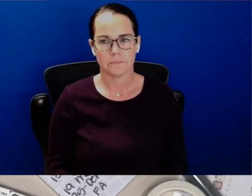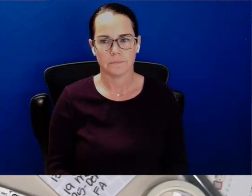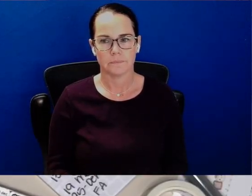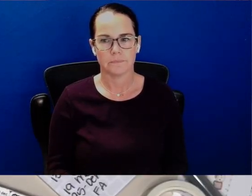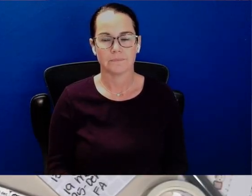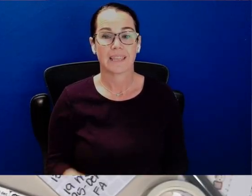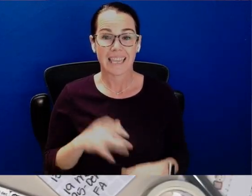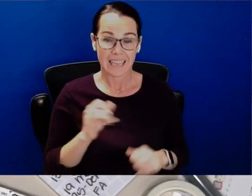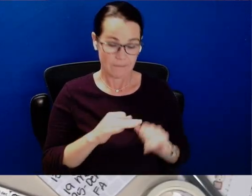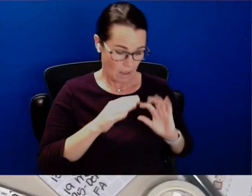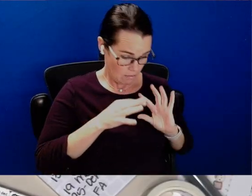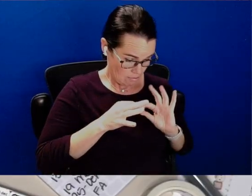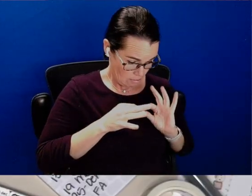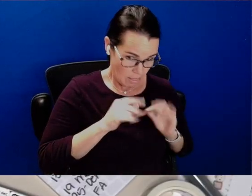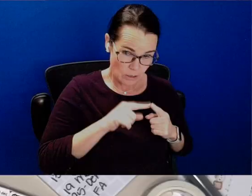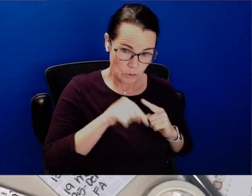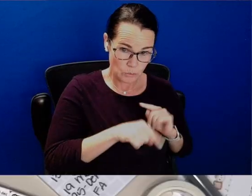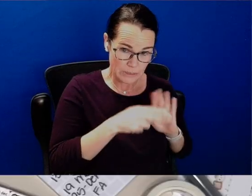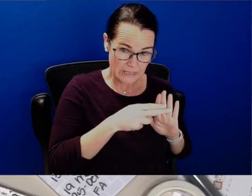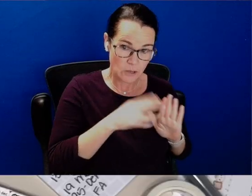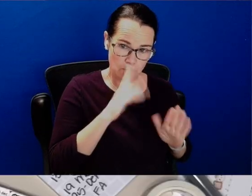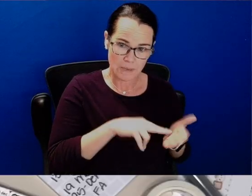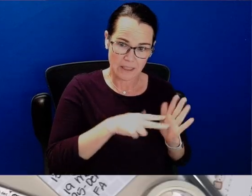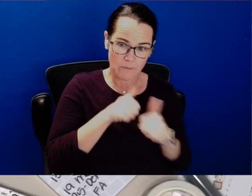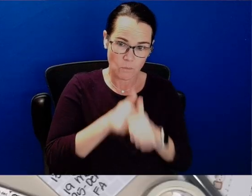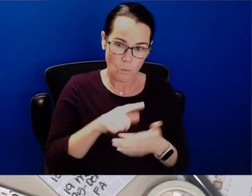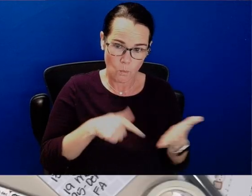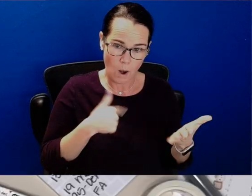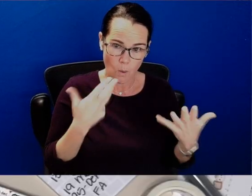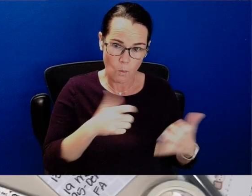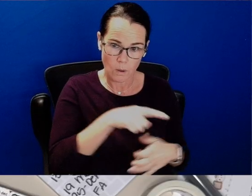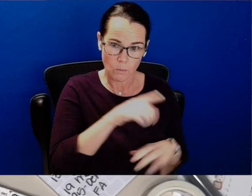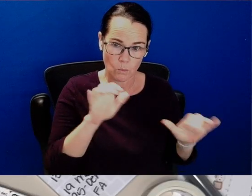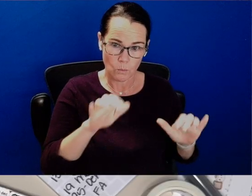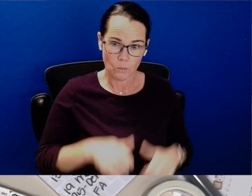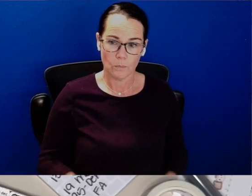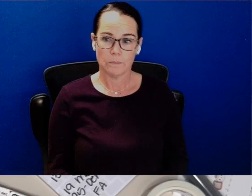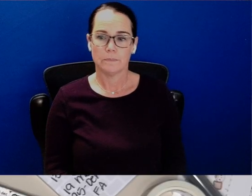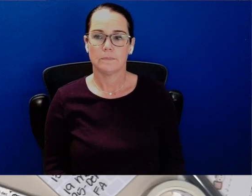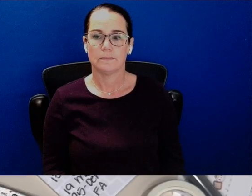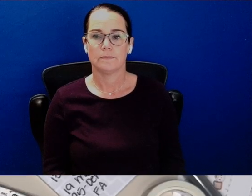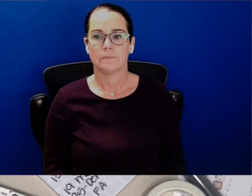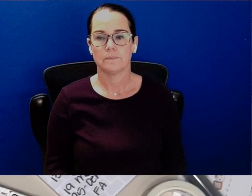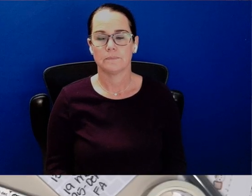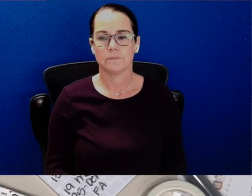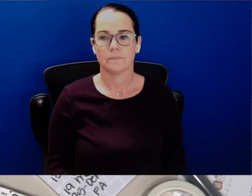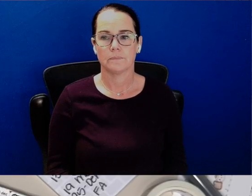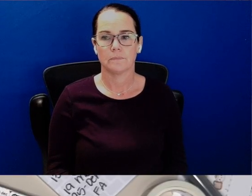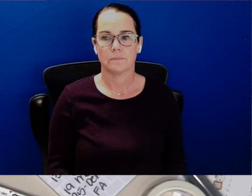I figure if I talk to my stickers, they'll behave a little bit better and do what I want them to do.